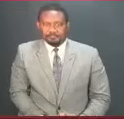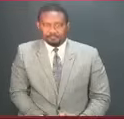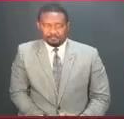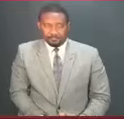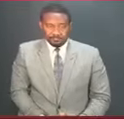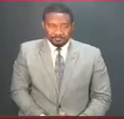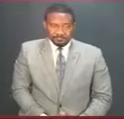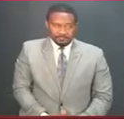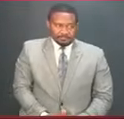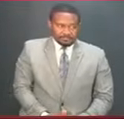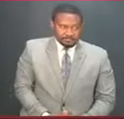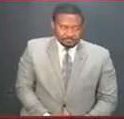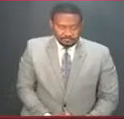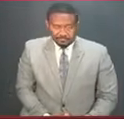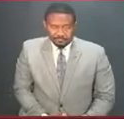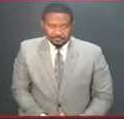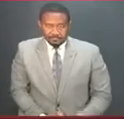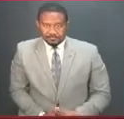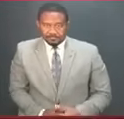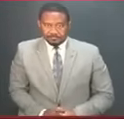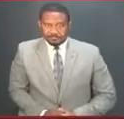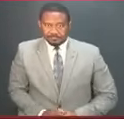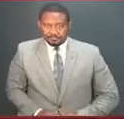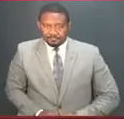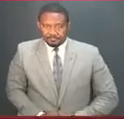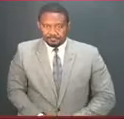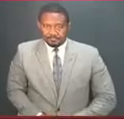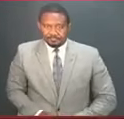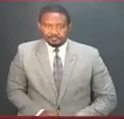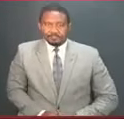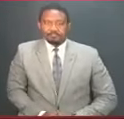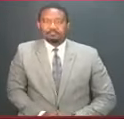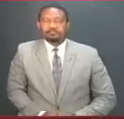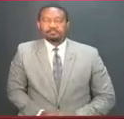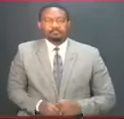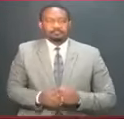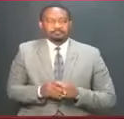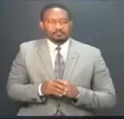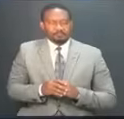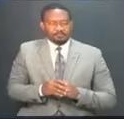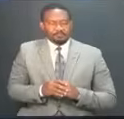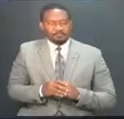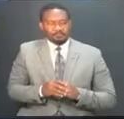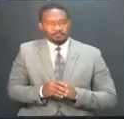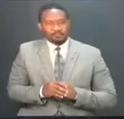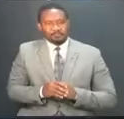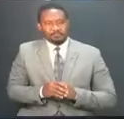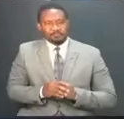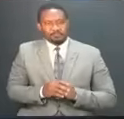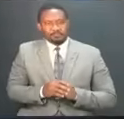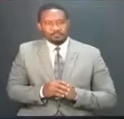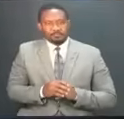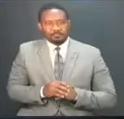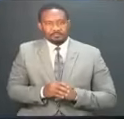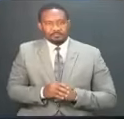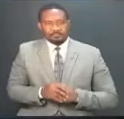The minister moved, the chairman seconded and presented. You guys, we will meet you outside.